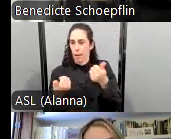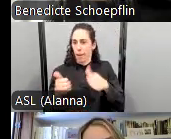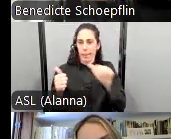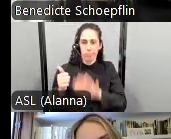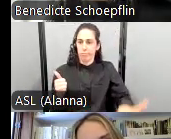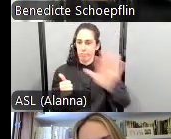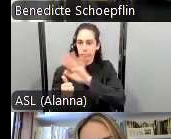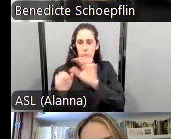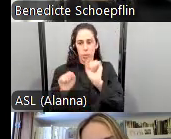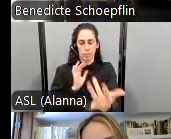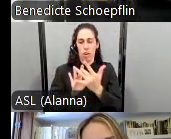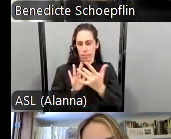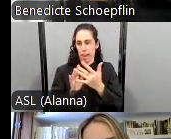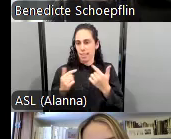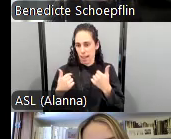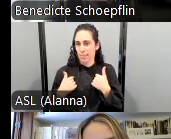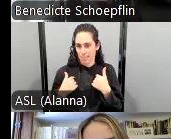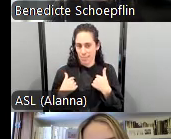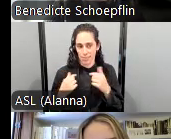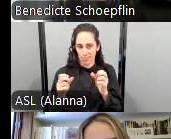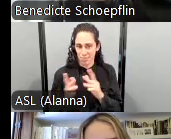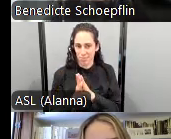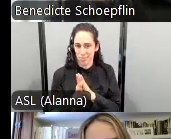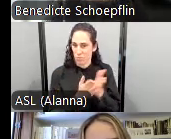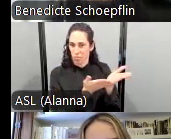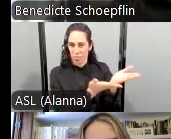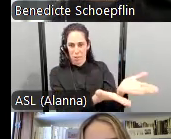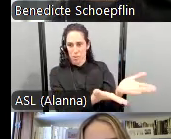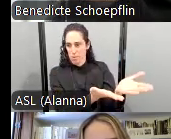Wonderful. ConnectedCanadians.ca, and the email address is